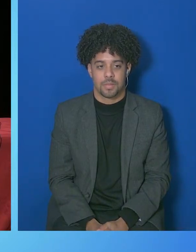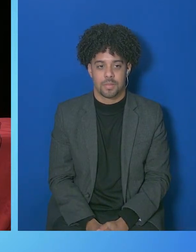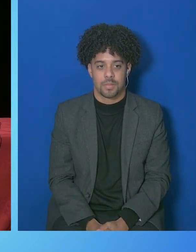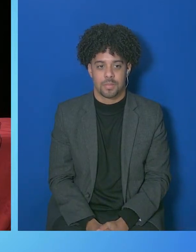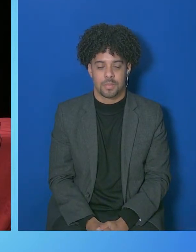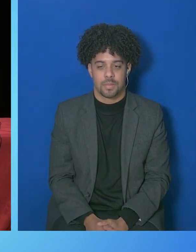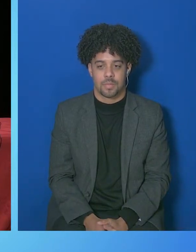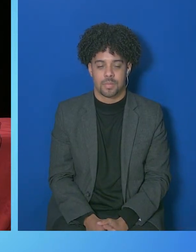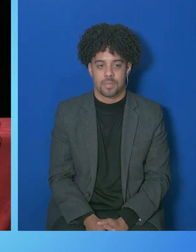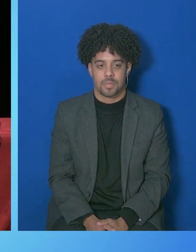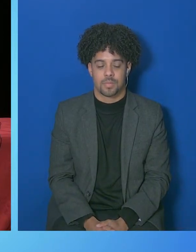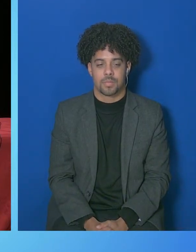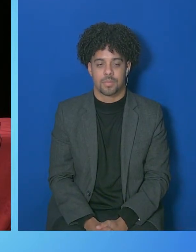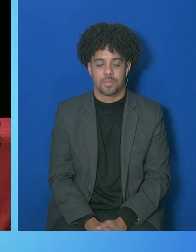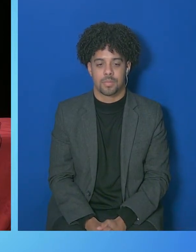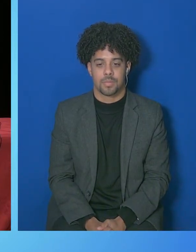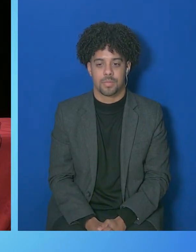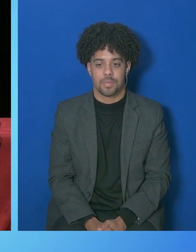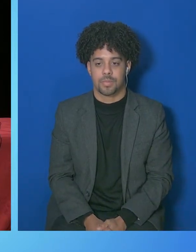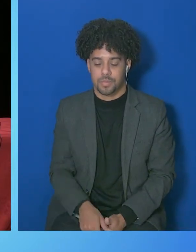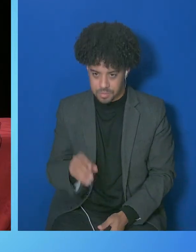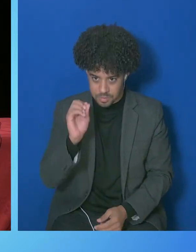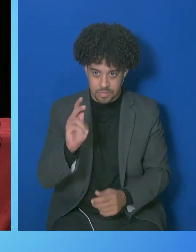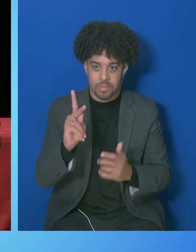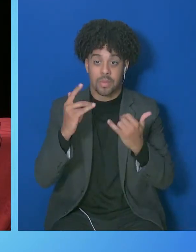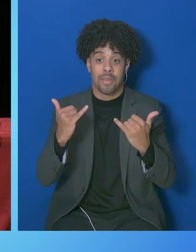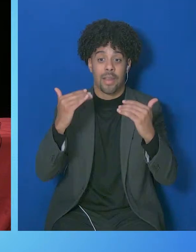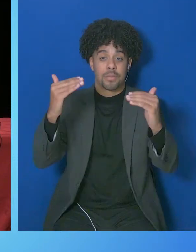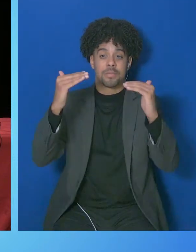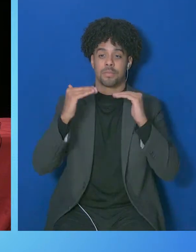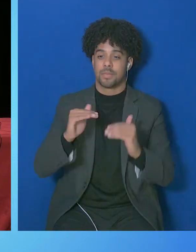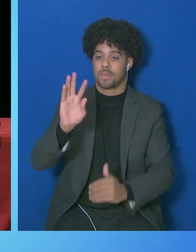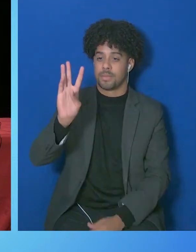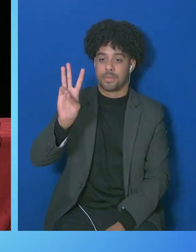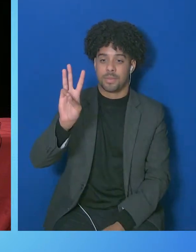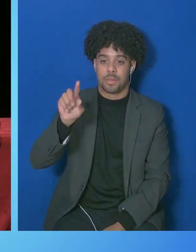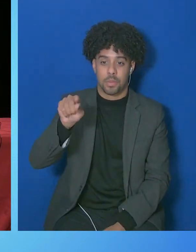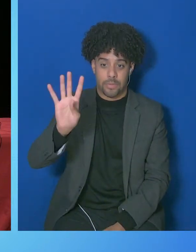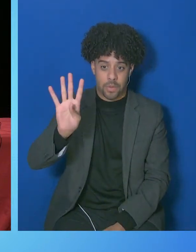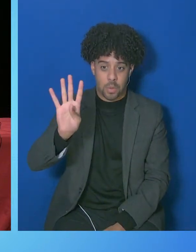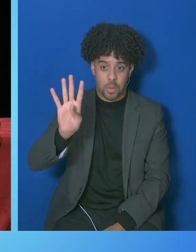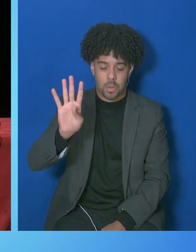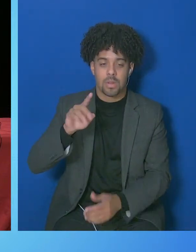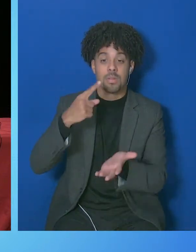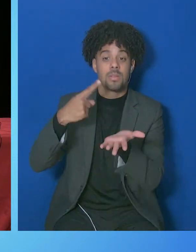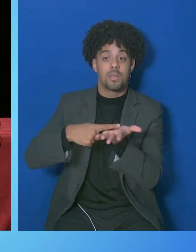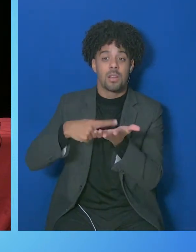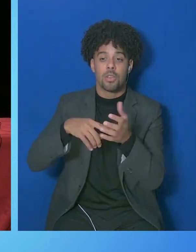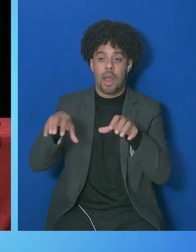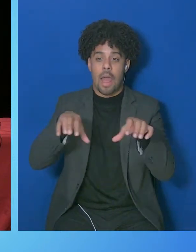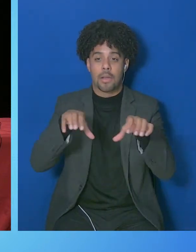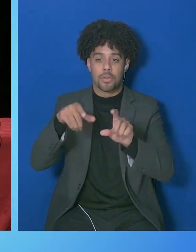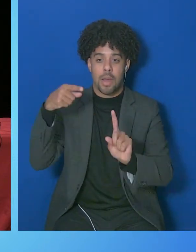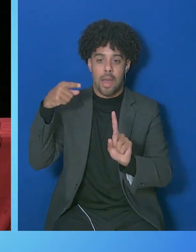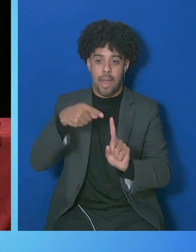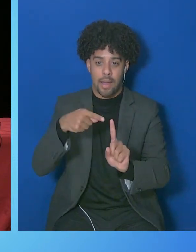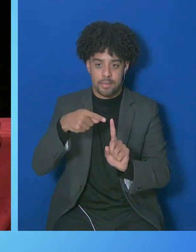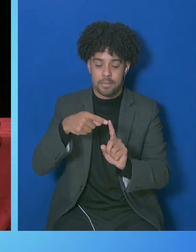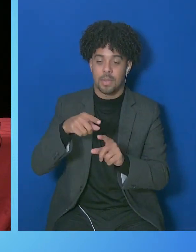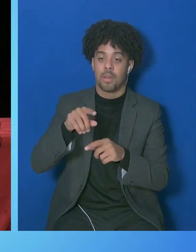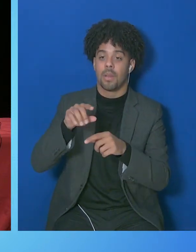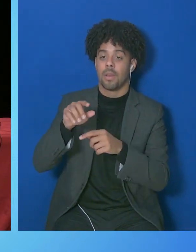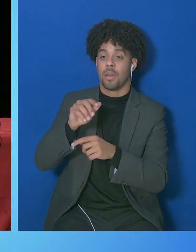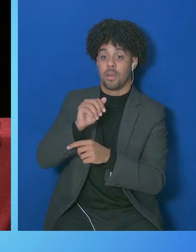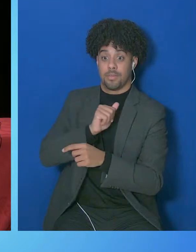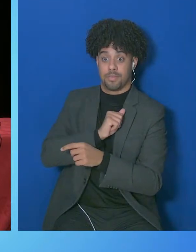my. Okay, item 6.4, discussion and action item, approval of Superintendent